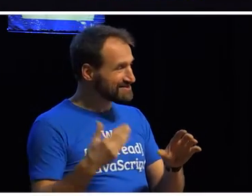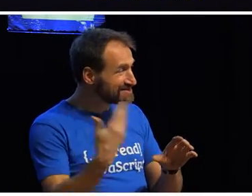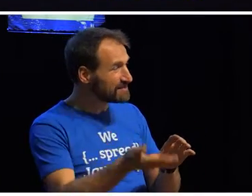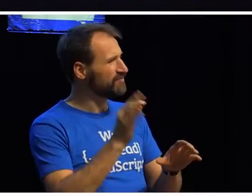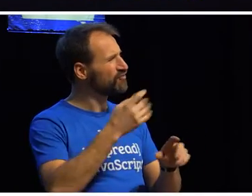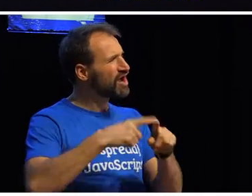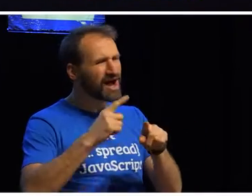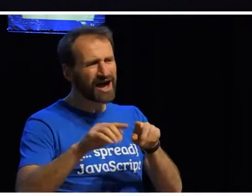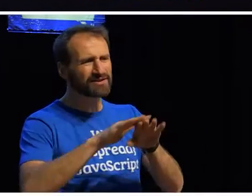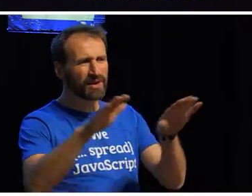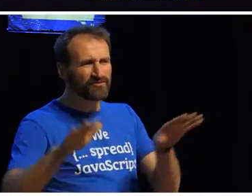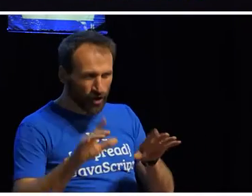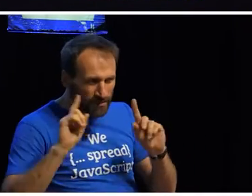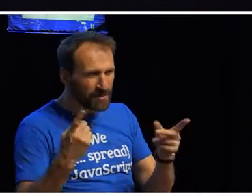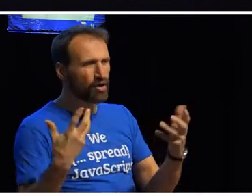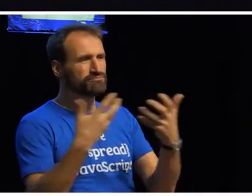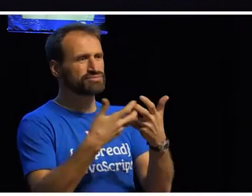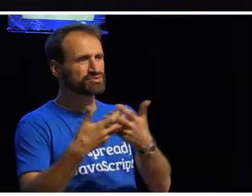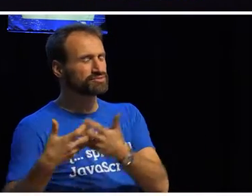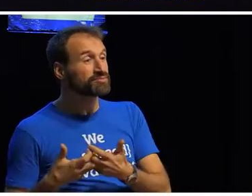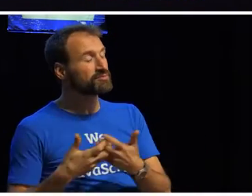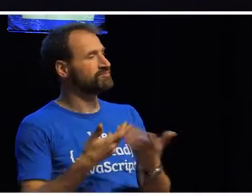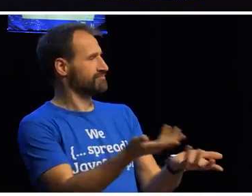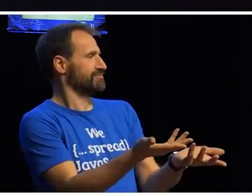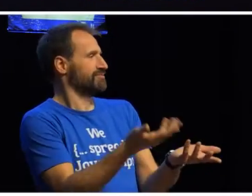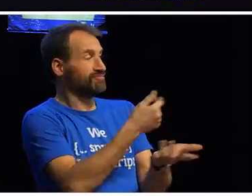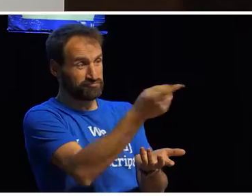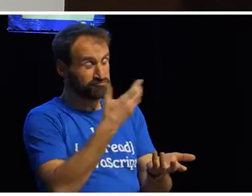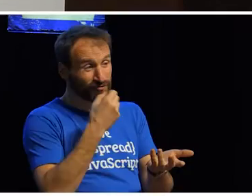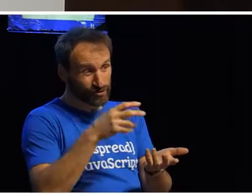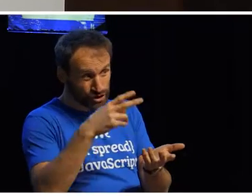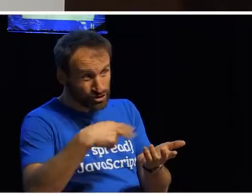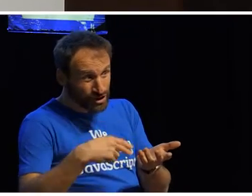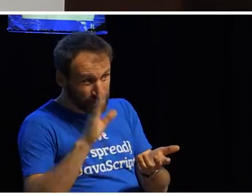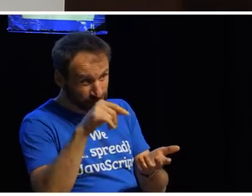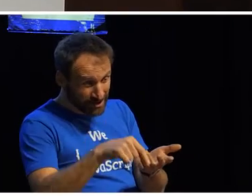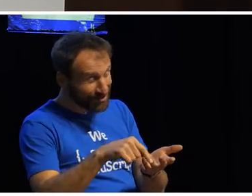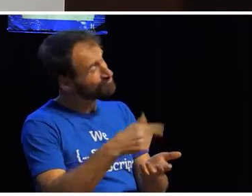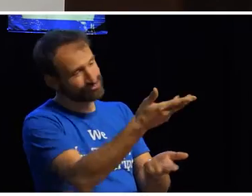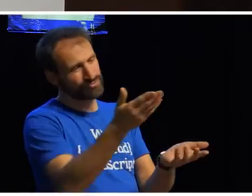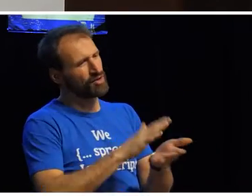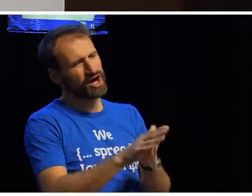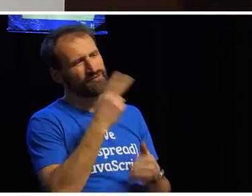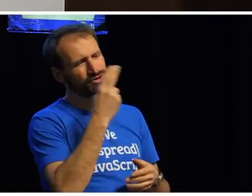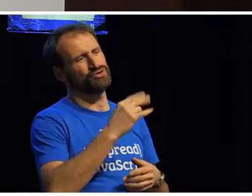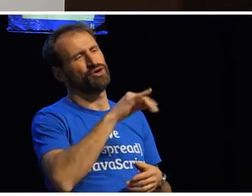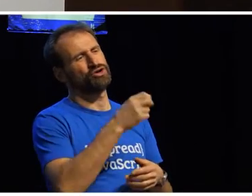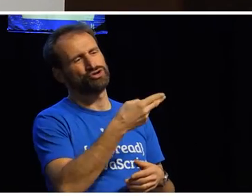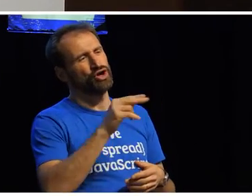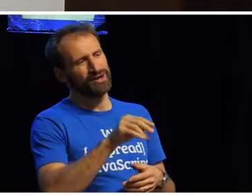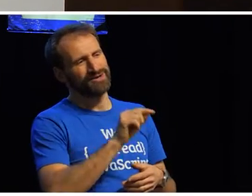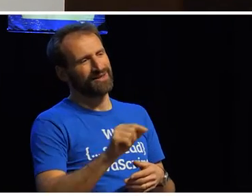other platforms as well. So that's really awesome stuff. So if you want to find out more about it, just go check it out at